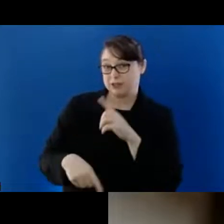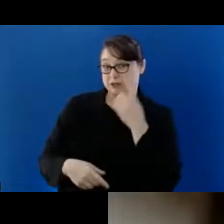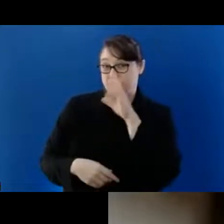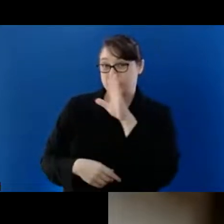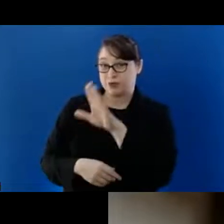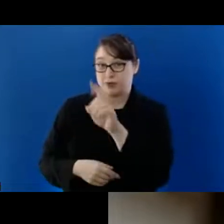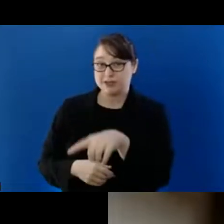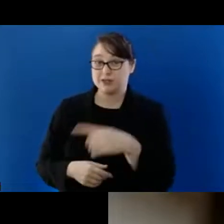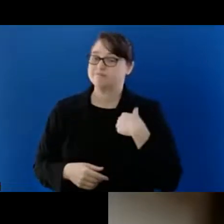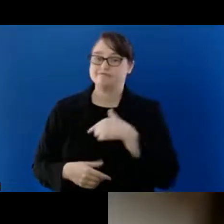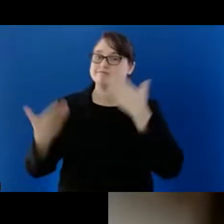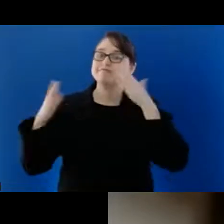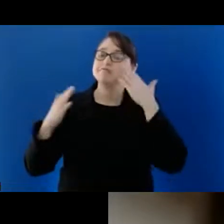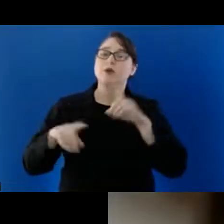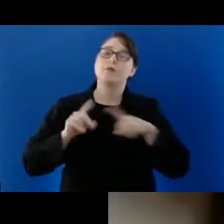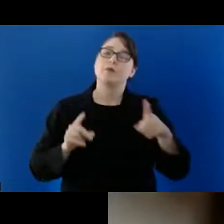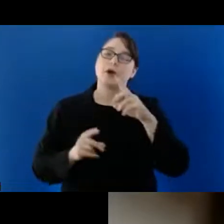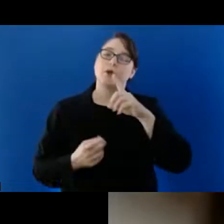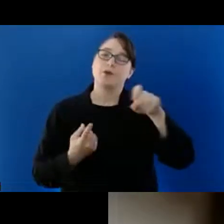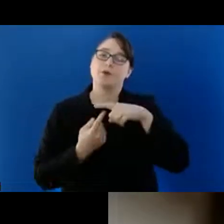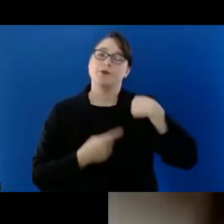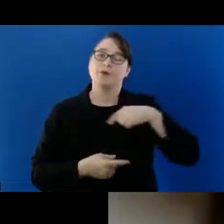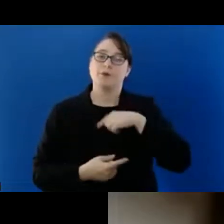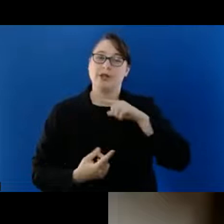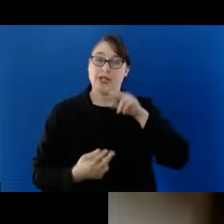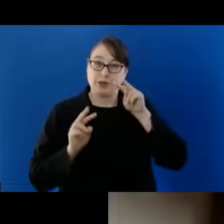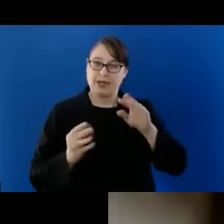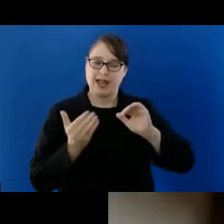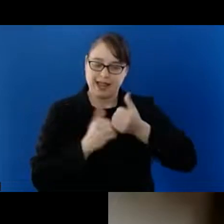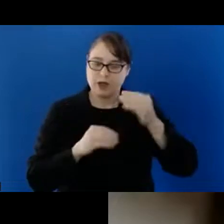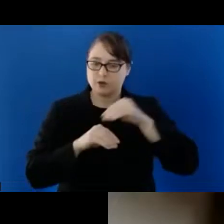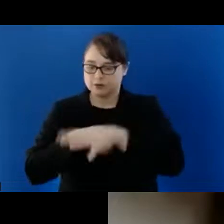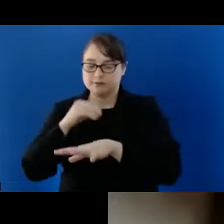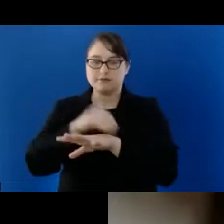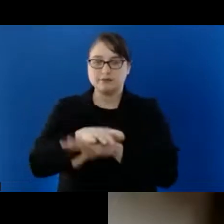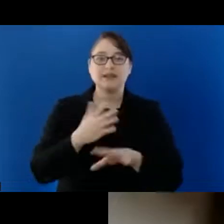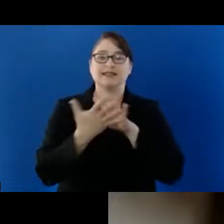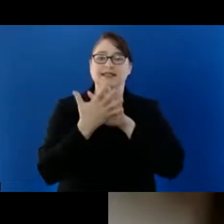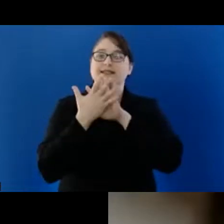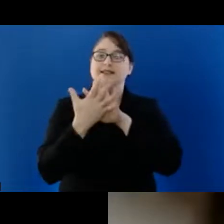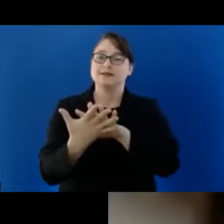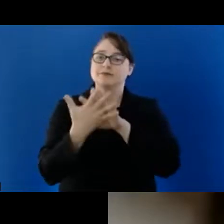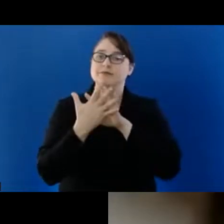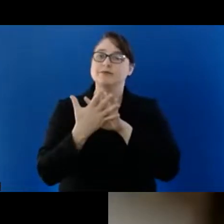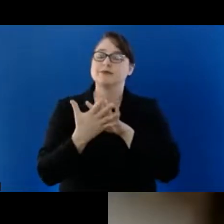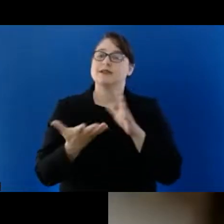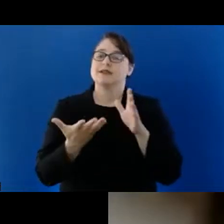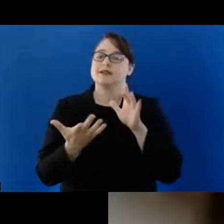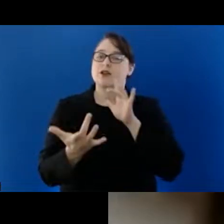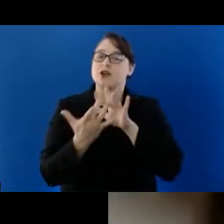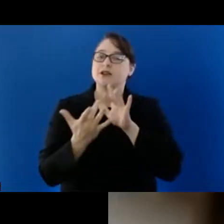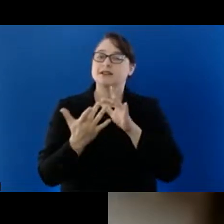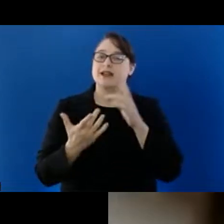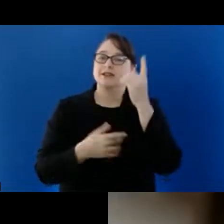how these infections are being transmitted, it is intimate contact that's occurring over an extended period of time, like minutes, face-to-face